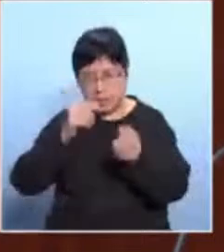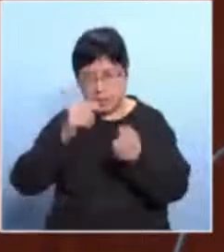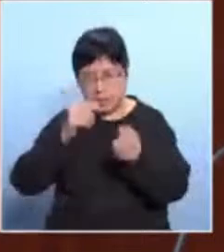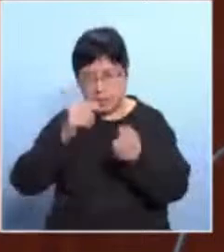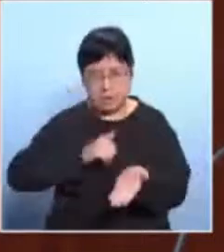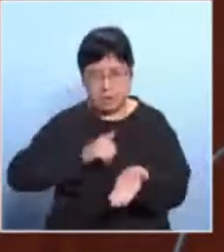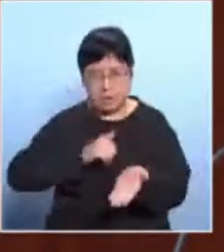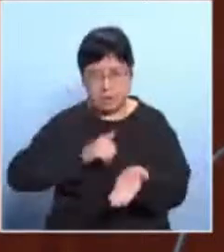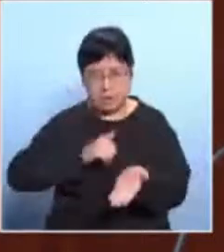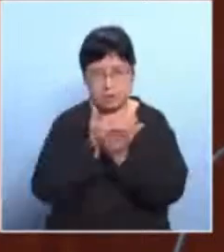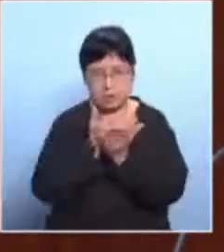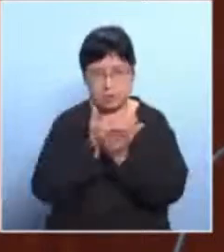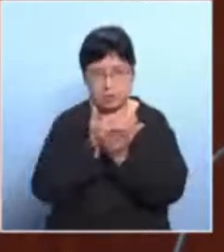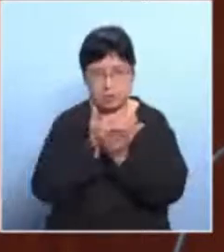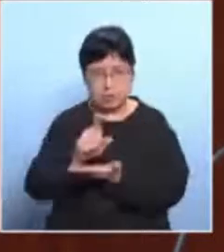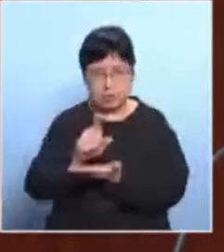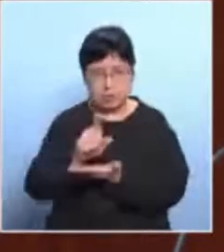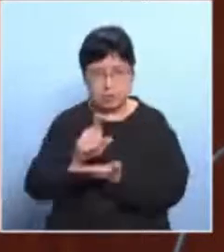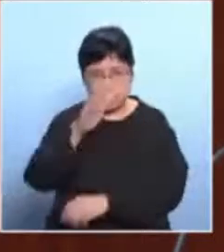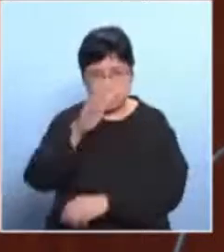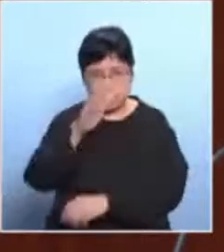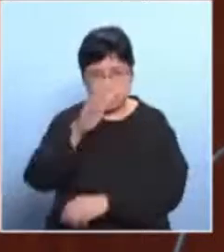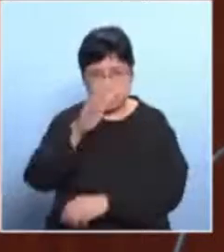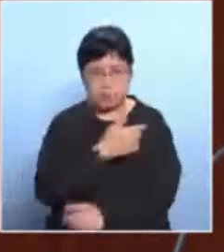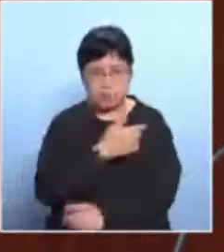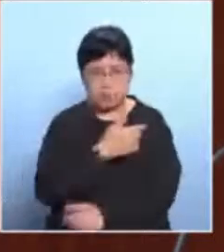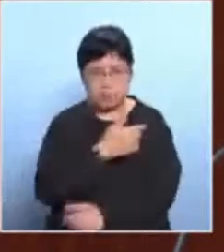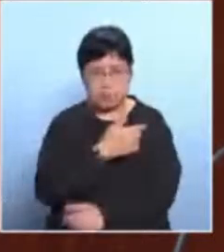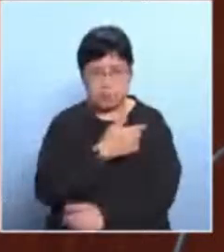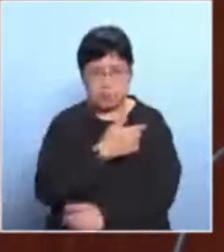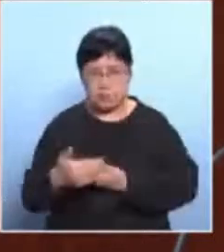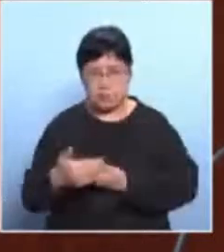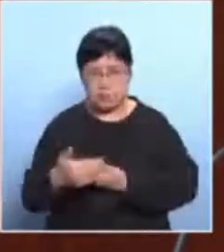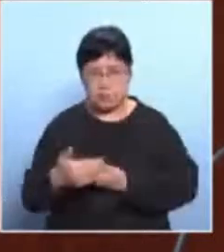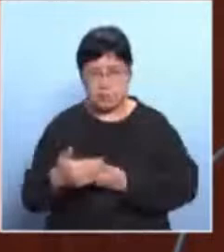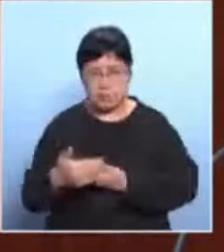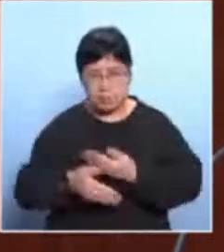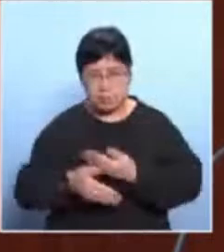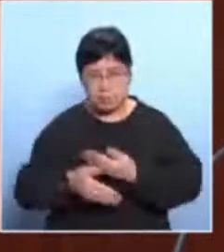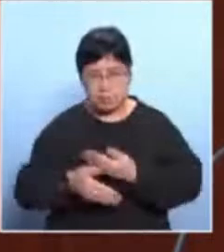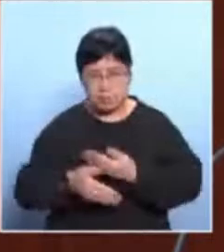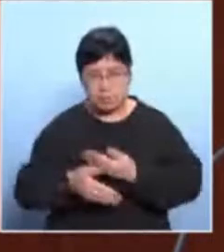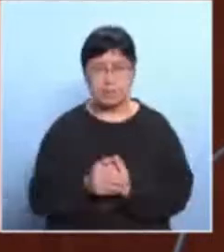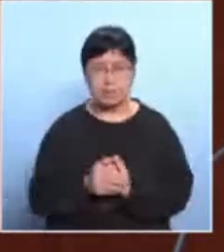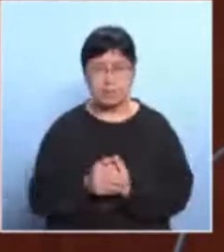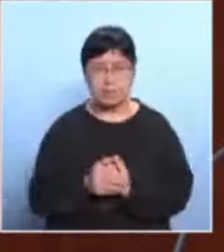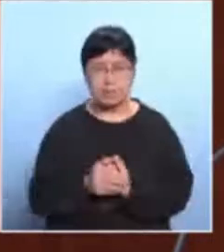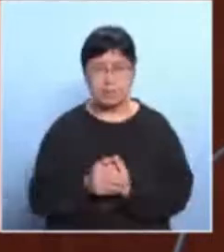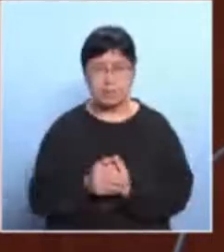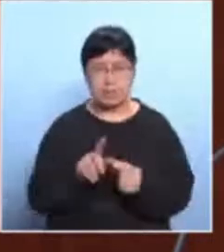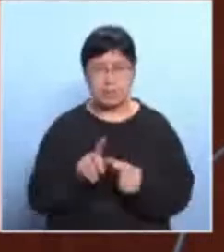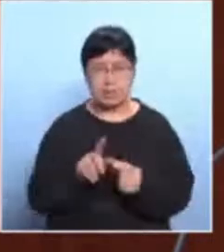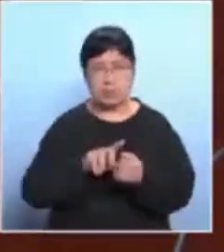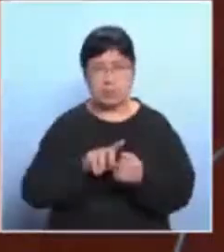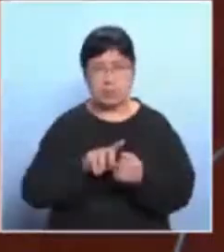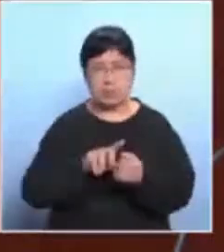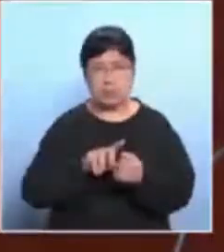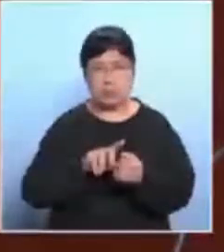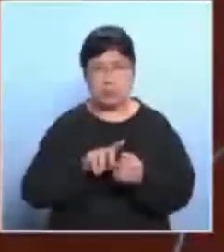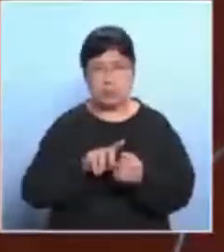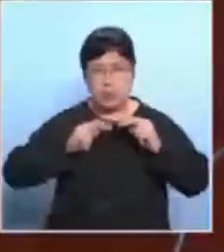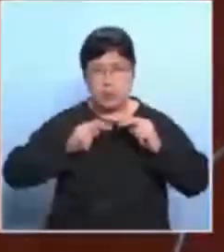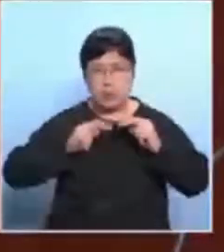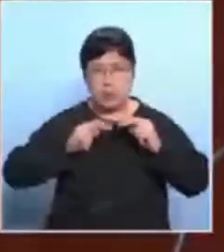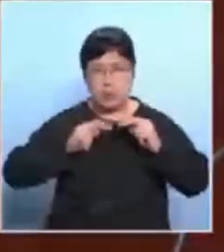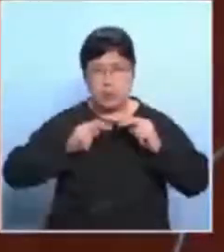two places, including doctors, nurses, and Chinese medicine practitioners. Chinese medicine development. We